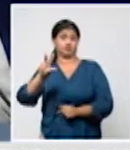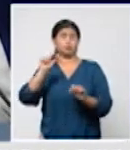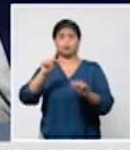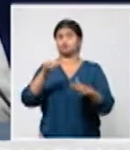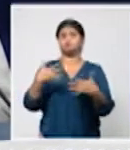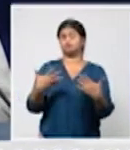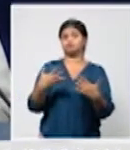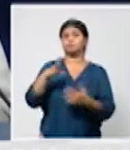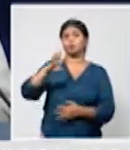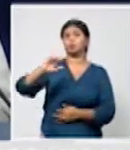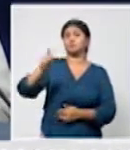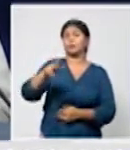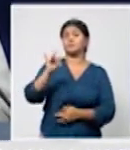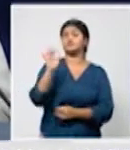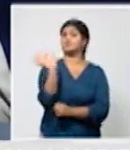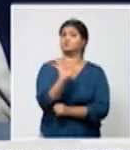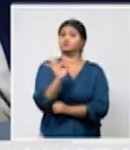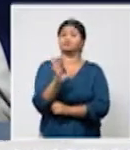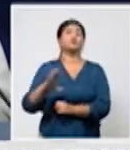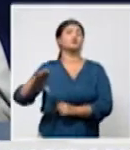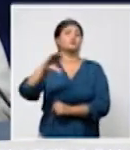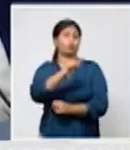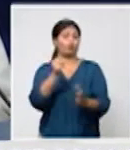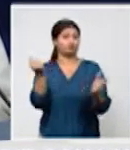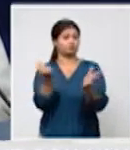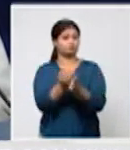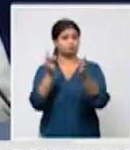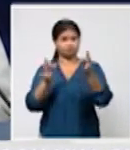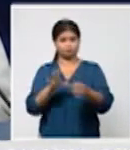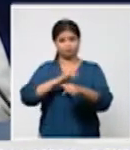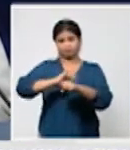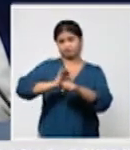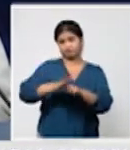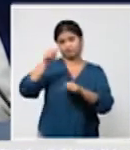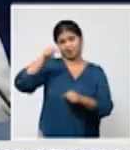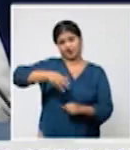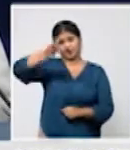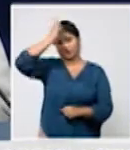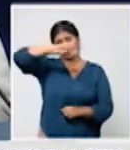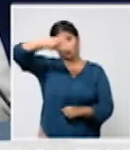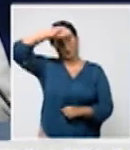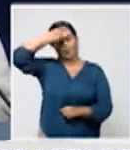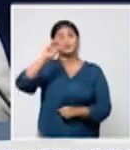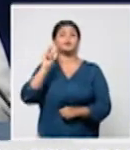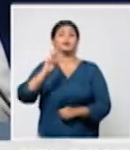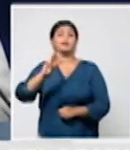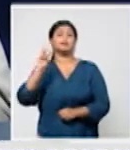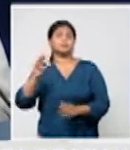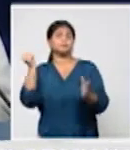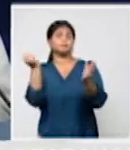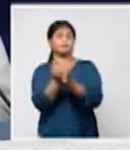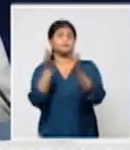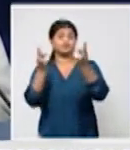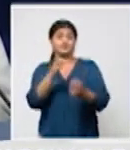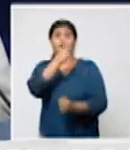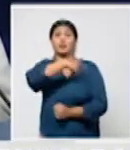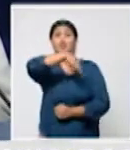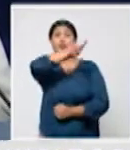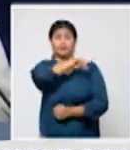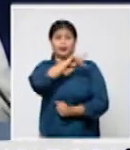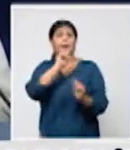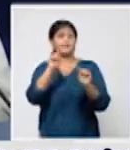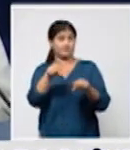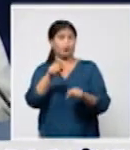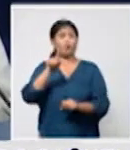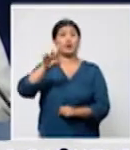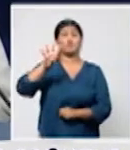1,425 people, representing 55.1% of all cases diagnosed to date. When we look at